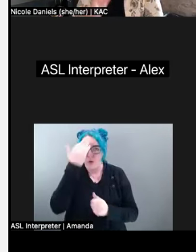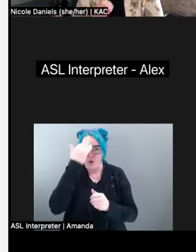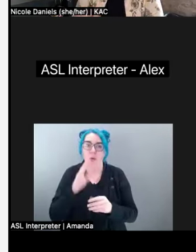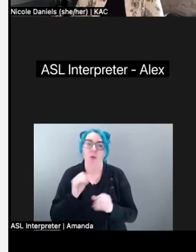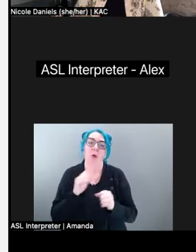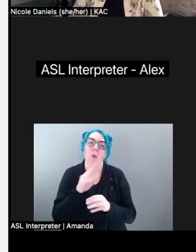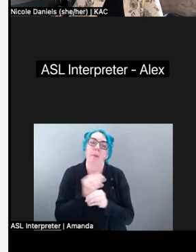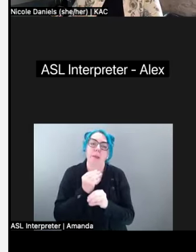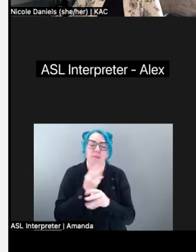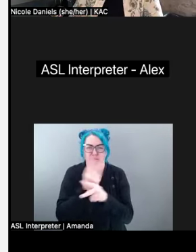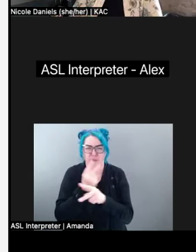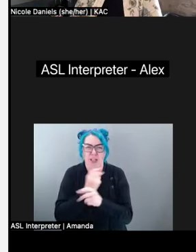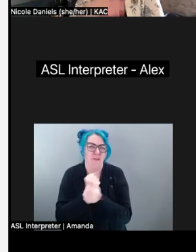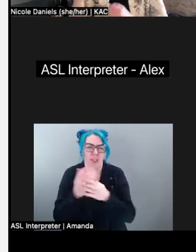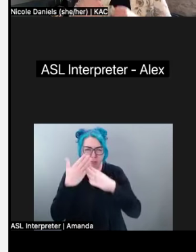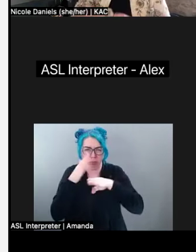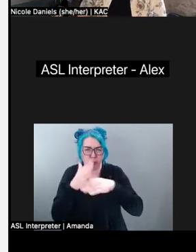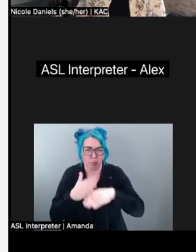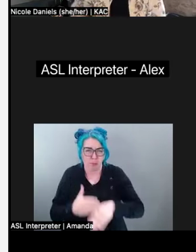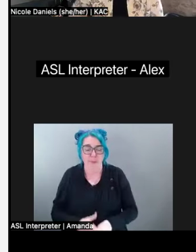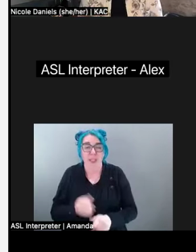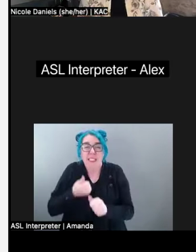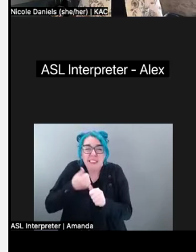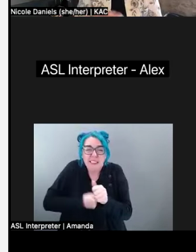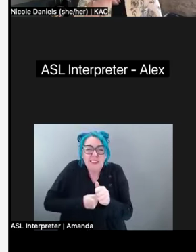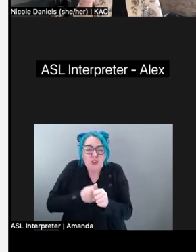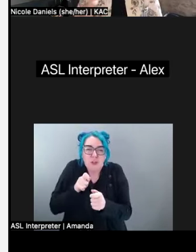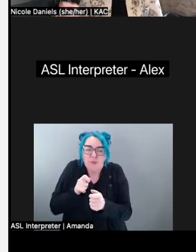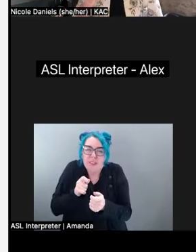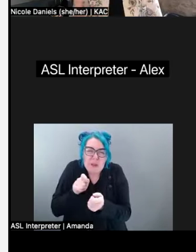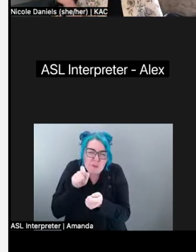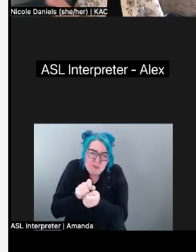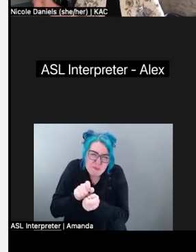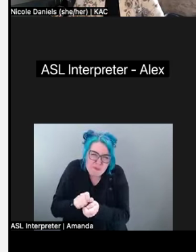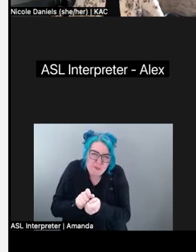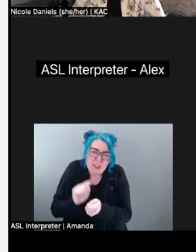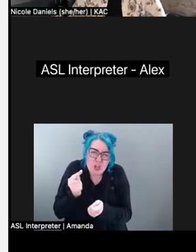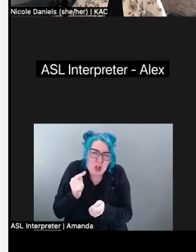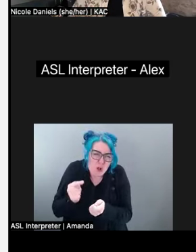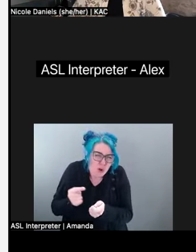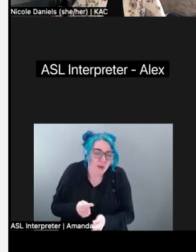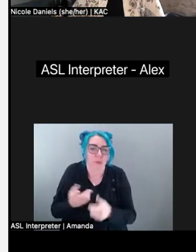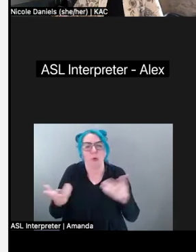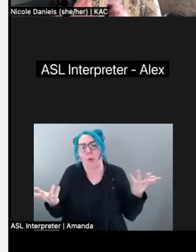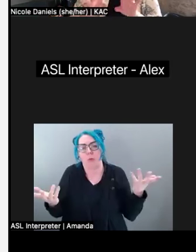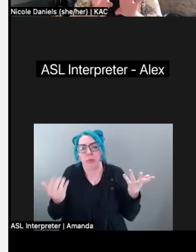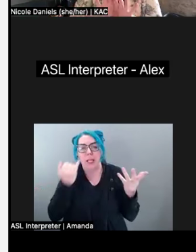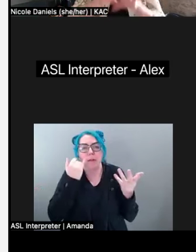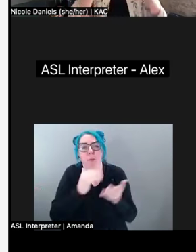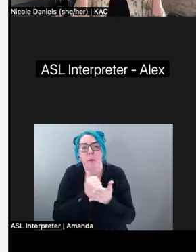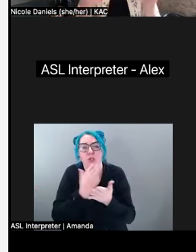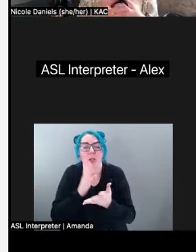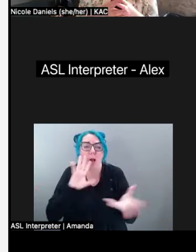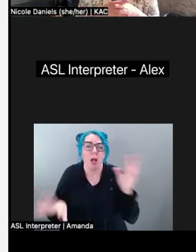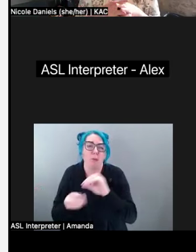accounted for. If you have a $500,000 budget, we're not looking for every single item. But if you can include kind